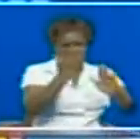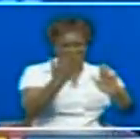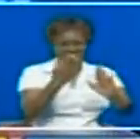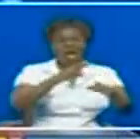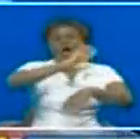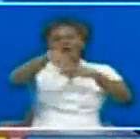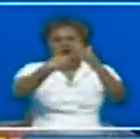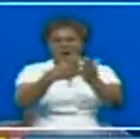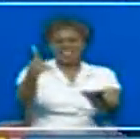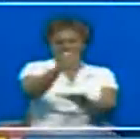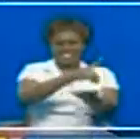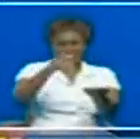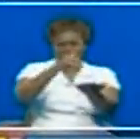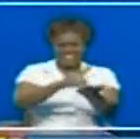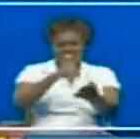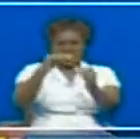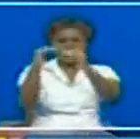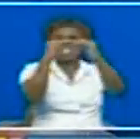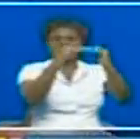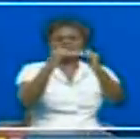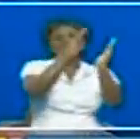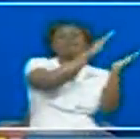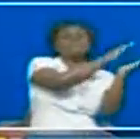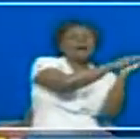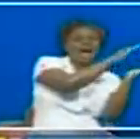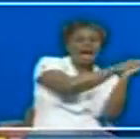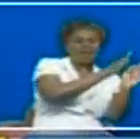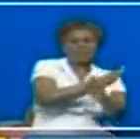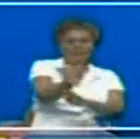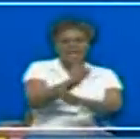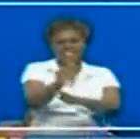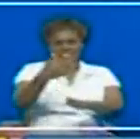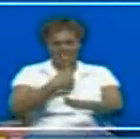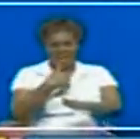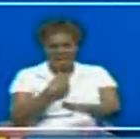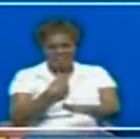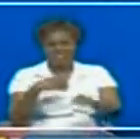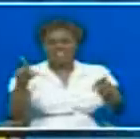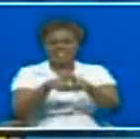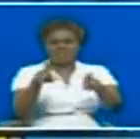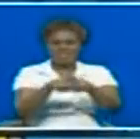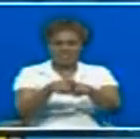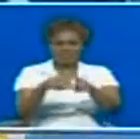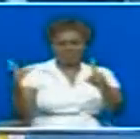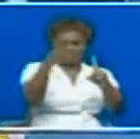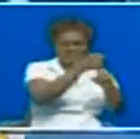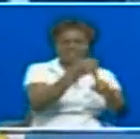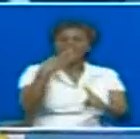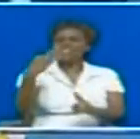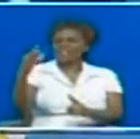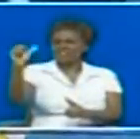from all the districts where Equity Bank has branches, and only those who attained